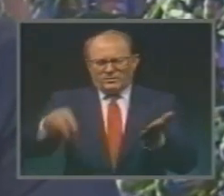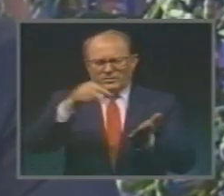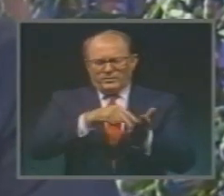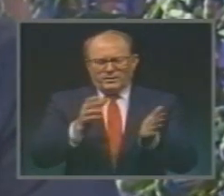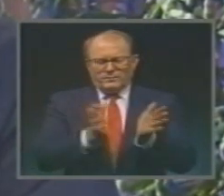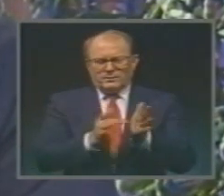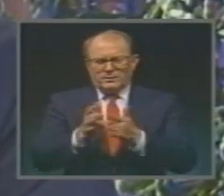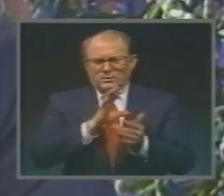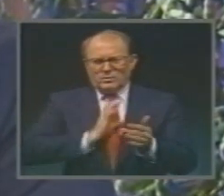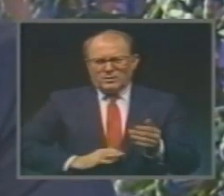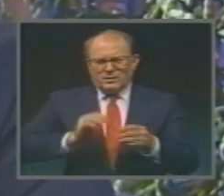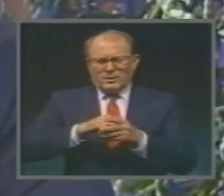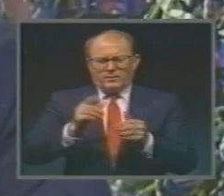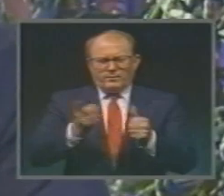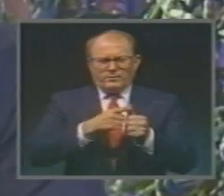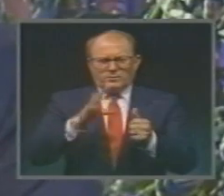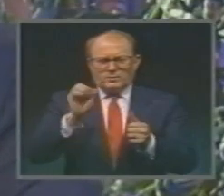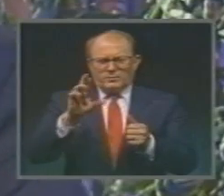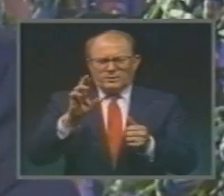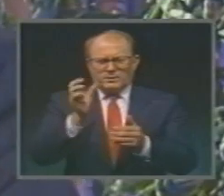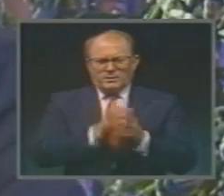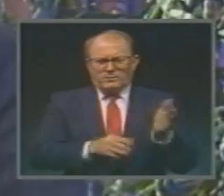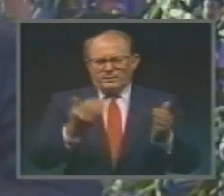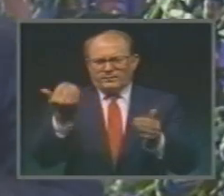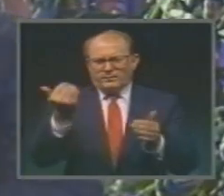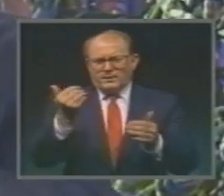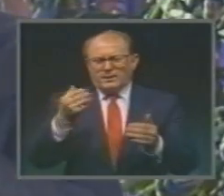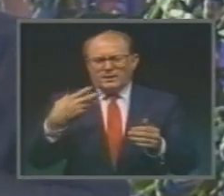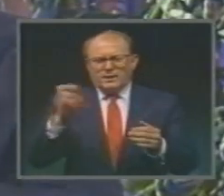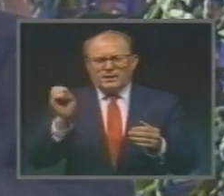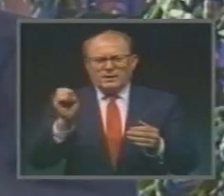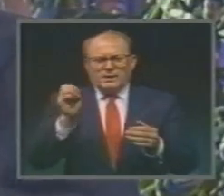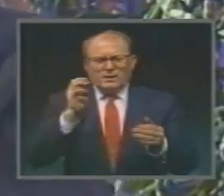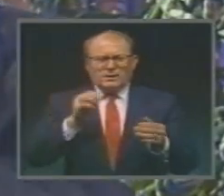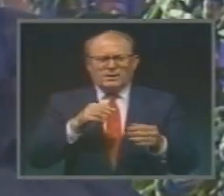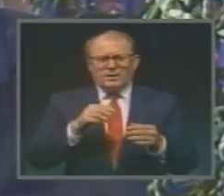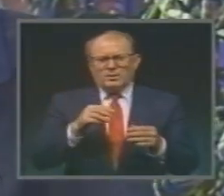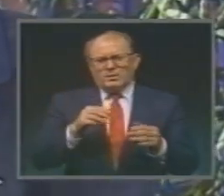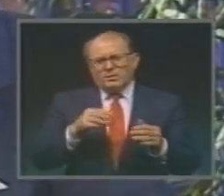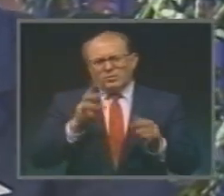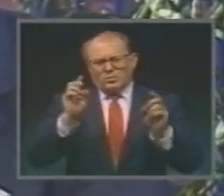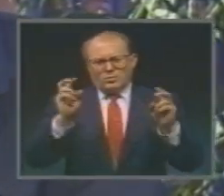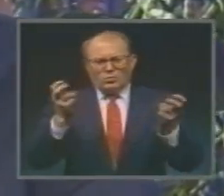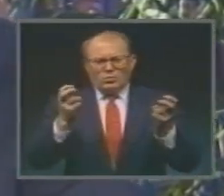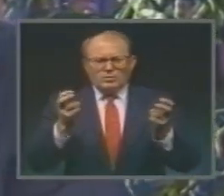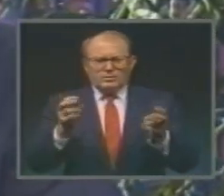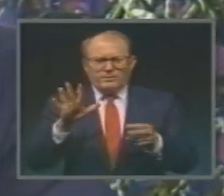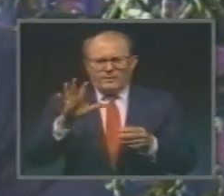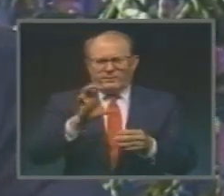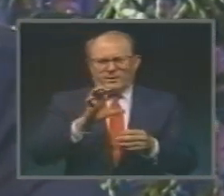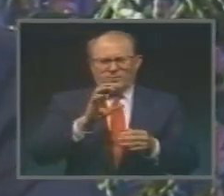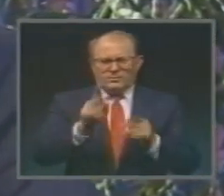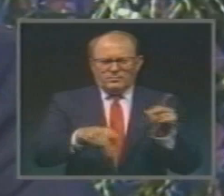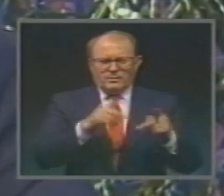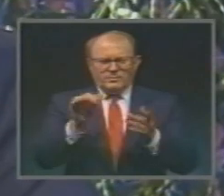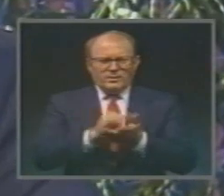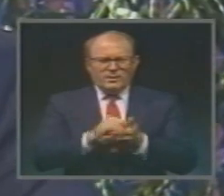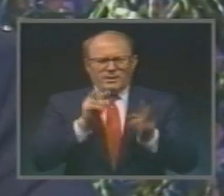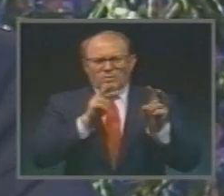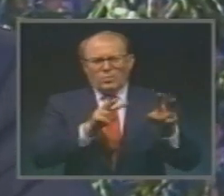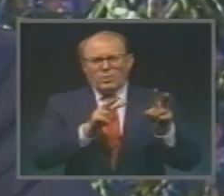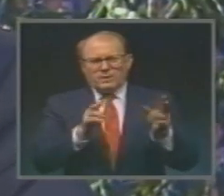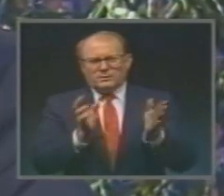Corinthians 15. In it, he called to witness more than 500 people who had personally seen